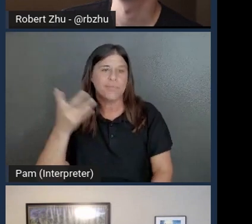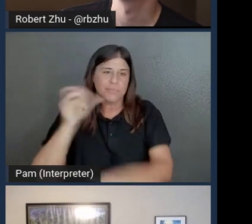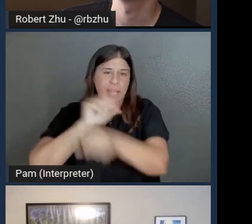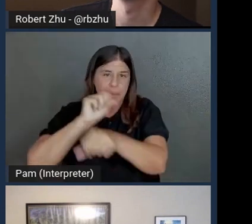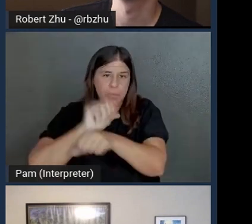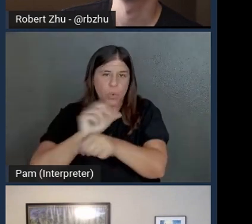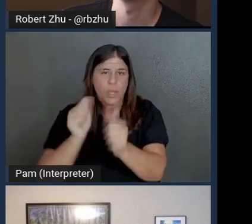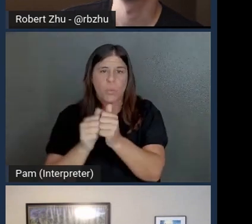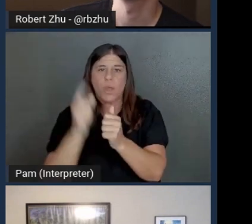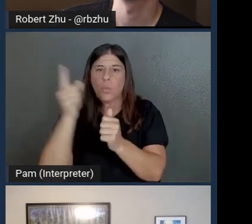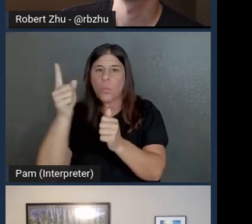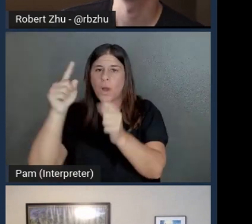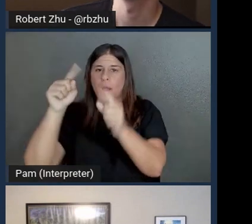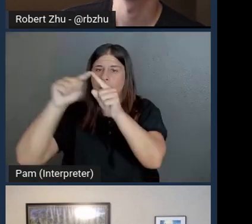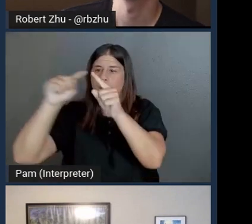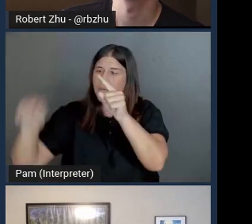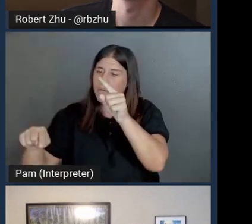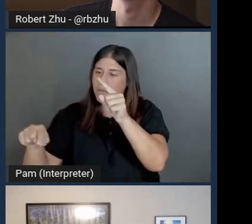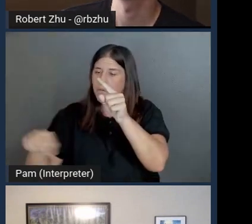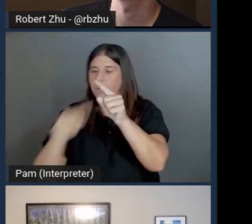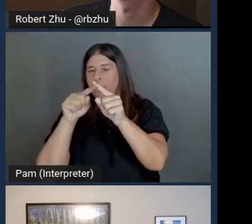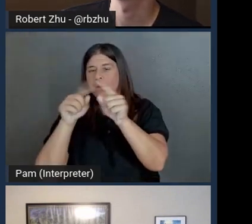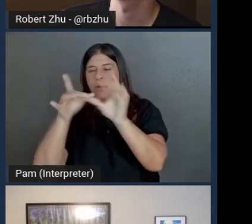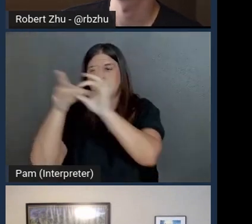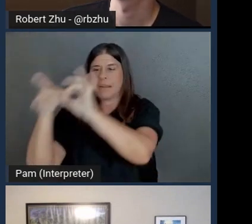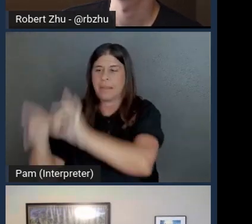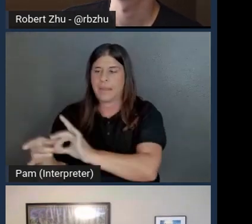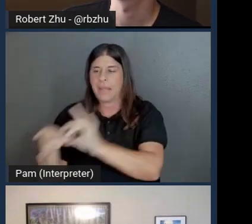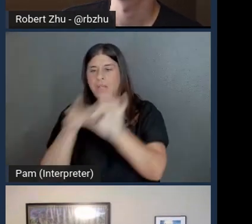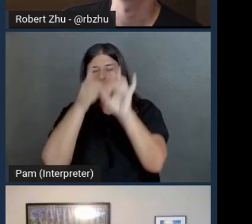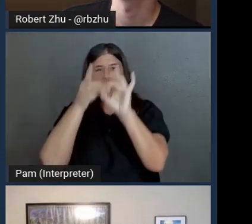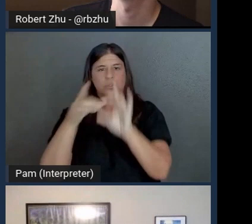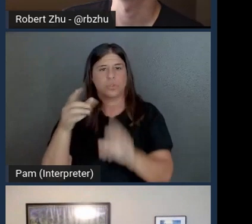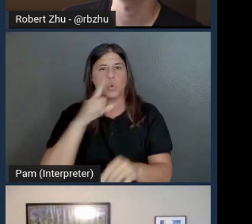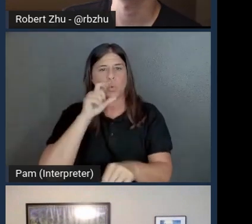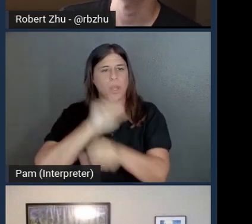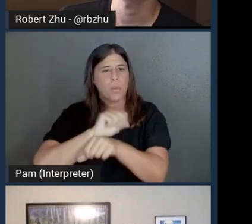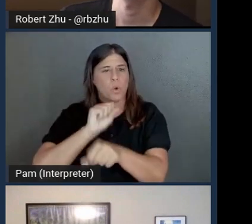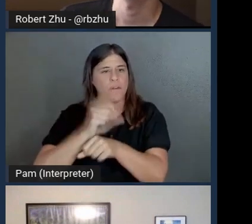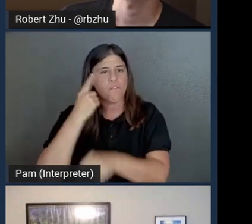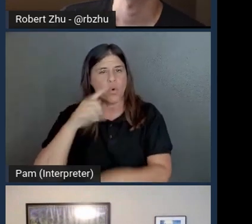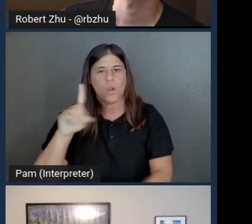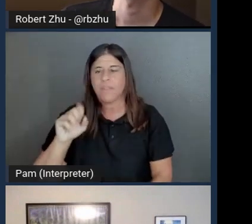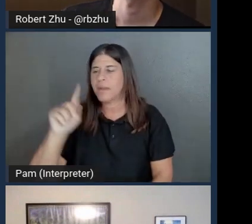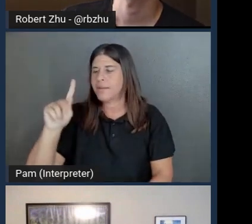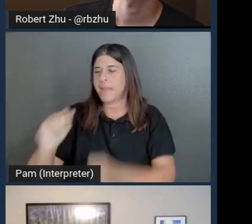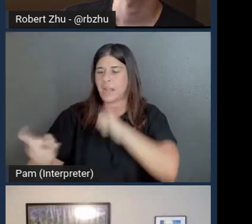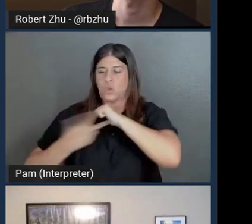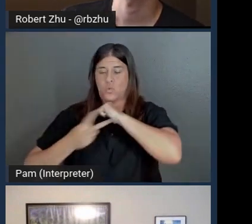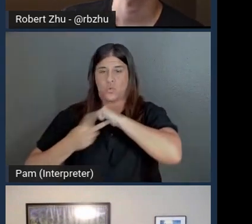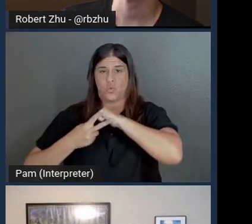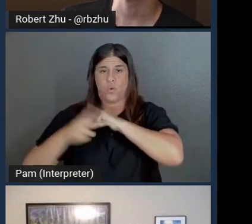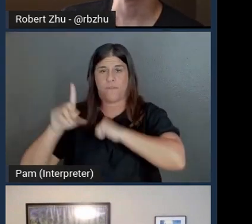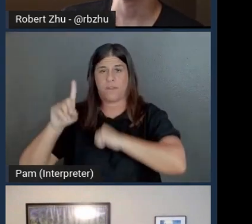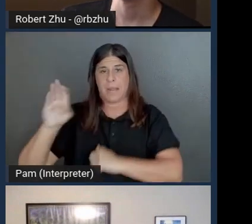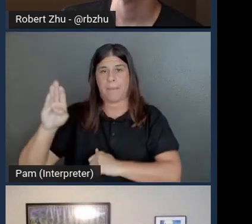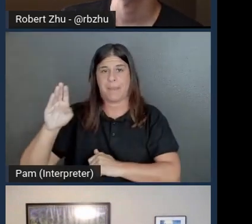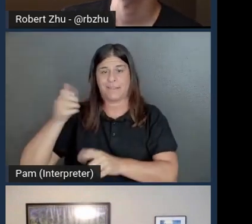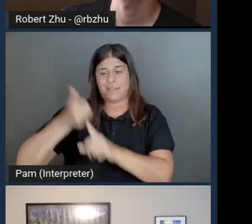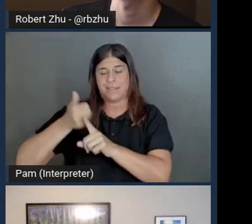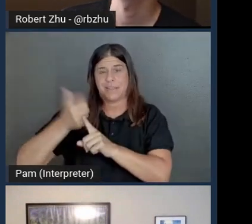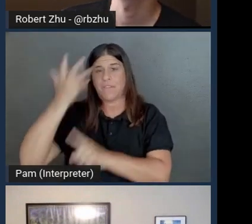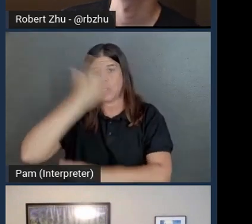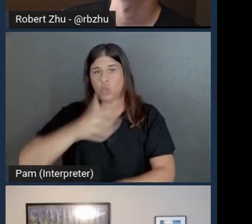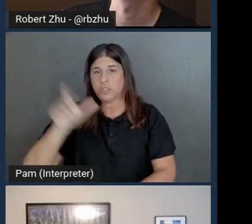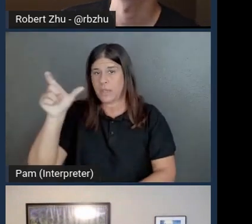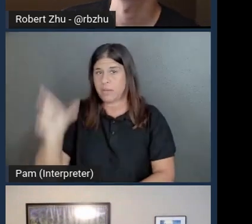one connection back, which is basically is going to be works for. The data that you actually store in the database is going to look very much like this. It's